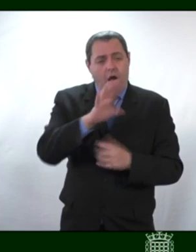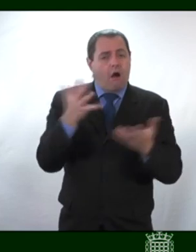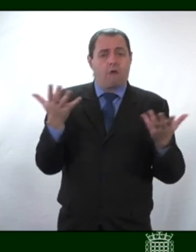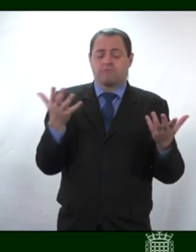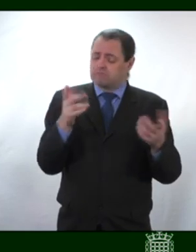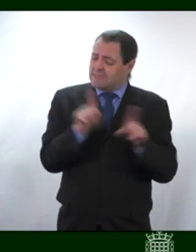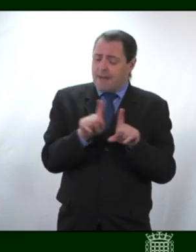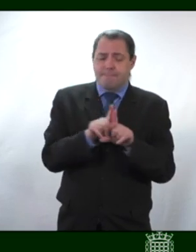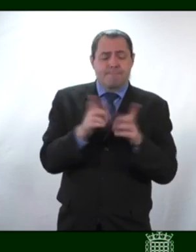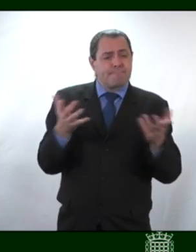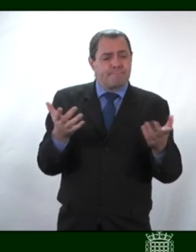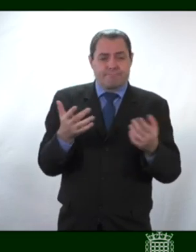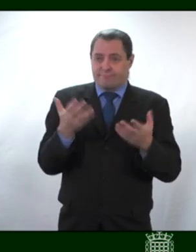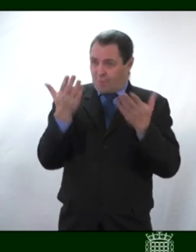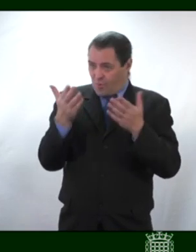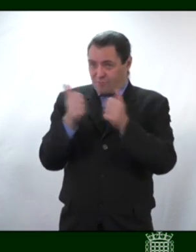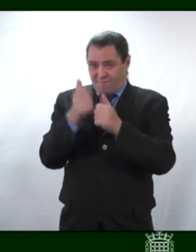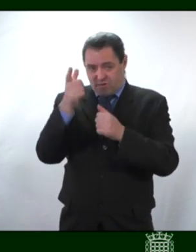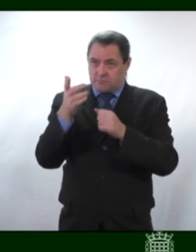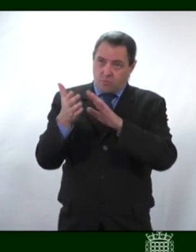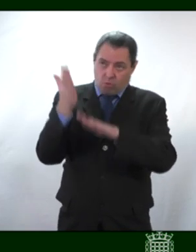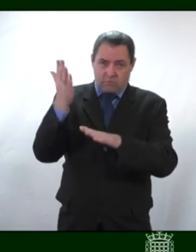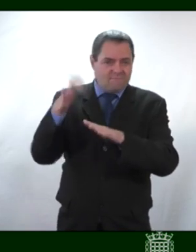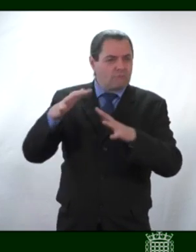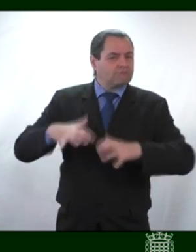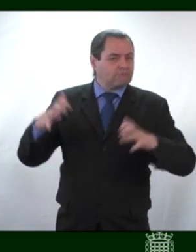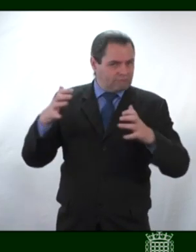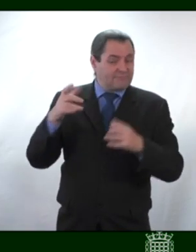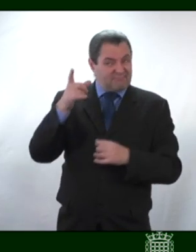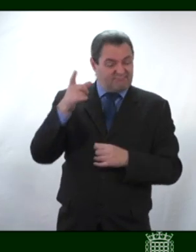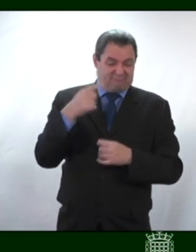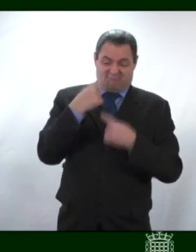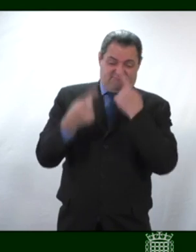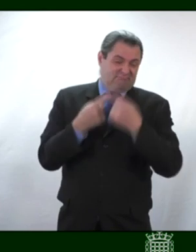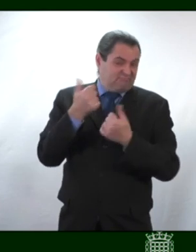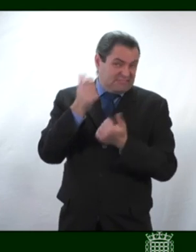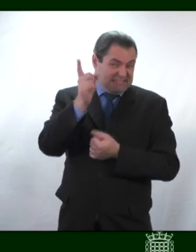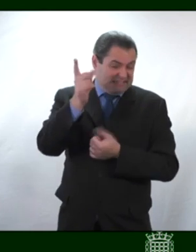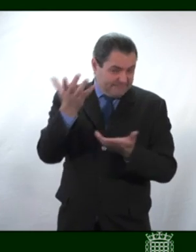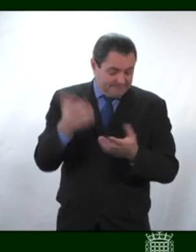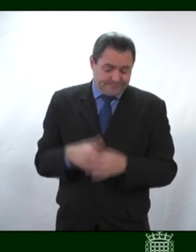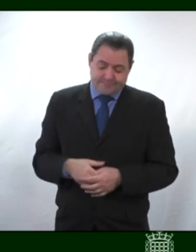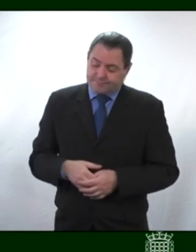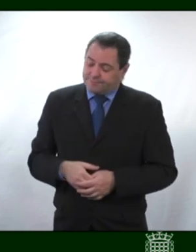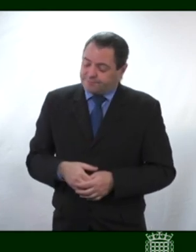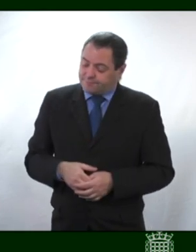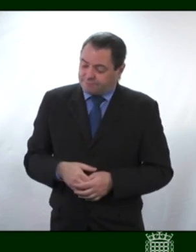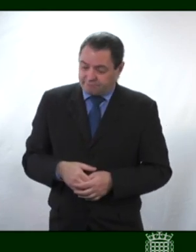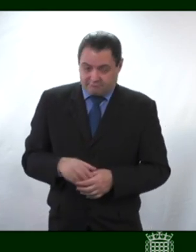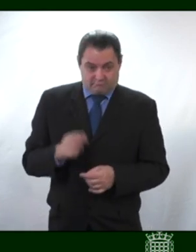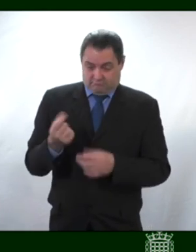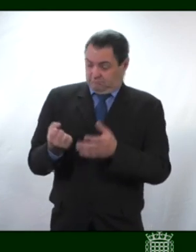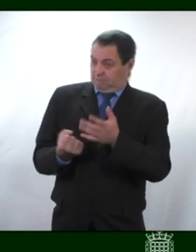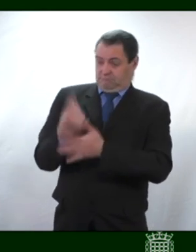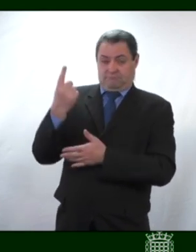my honourable friend who's now gone from the Chamber, was setting out. This unprecedented